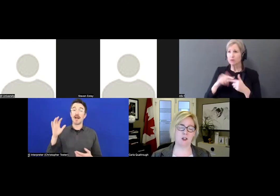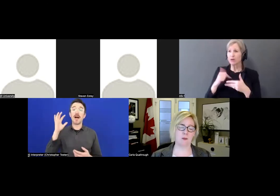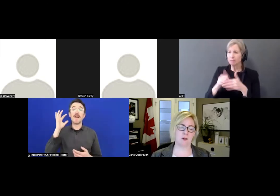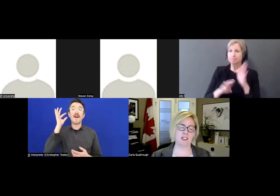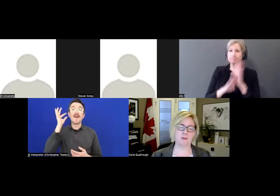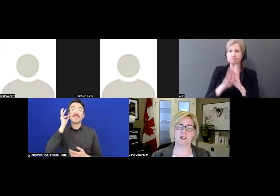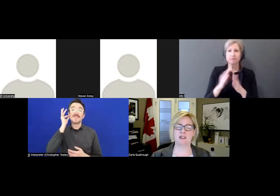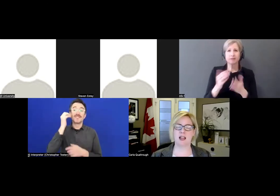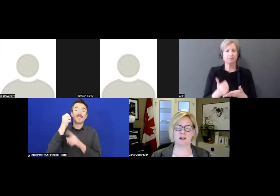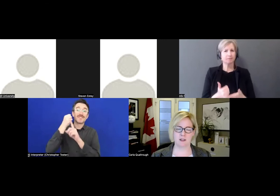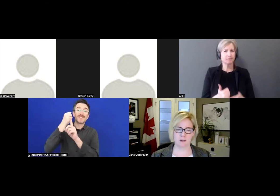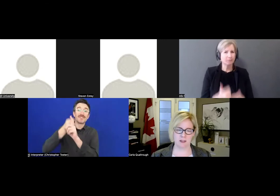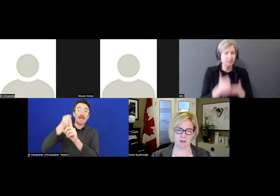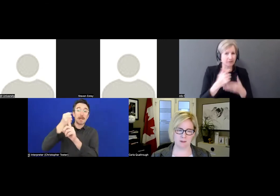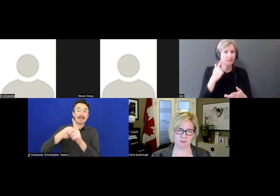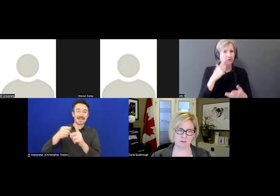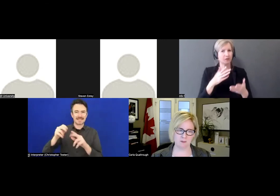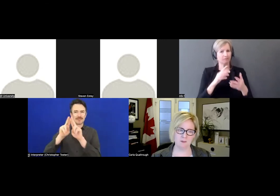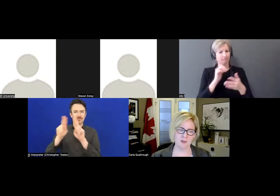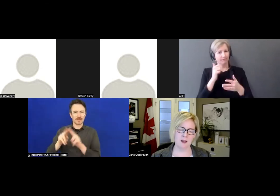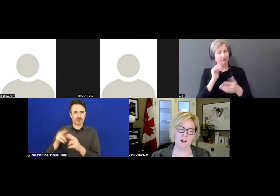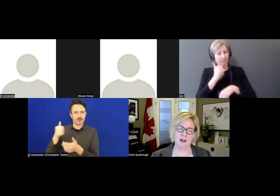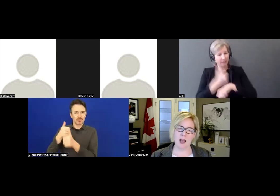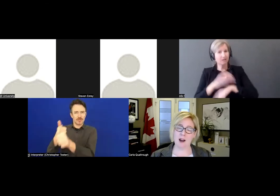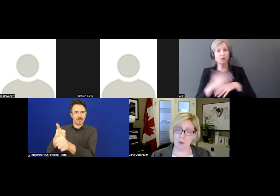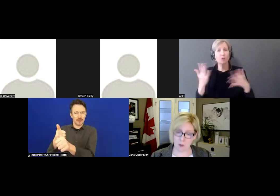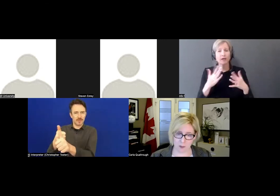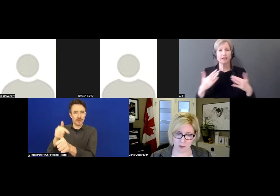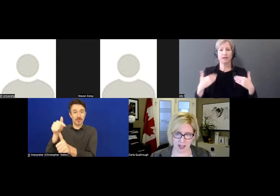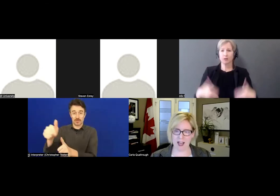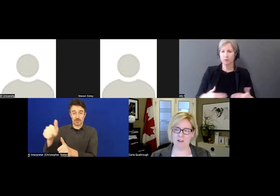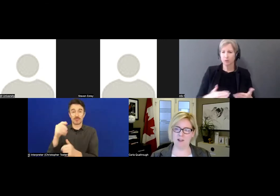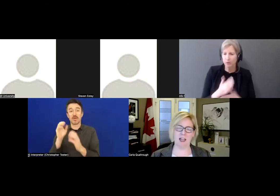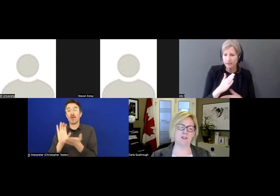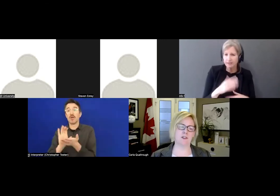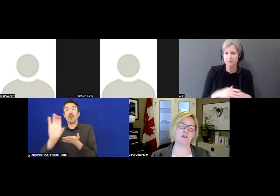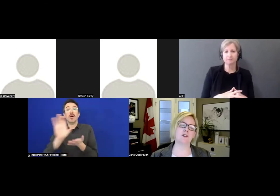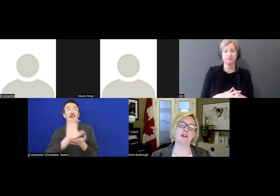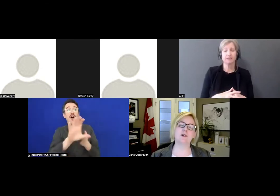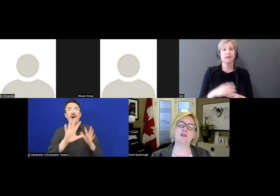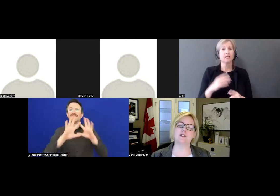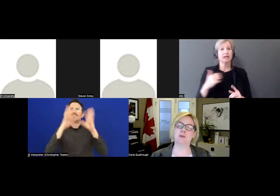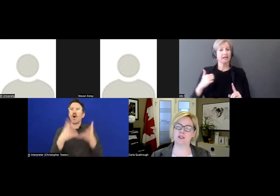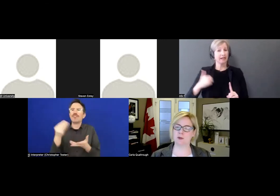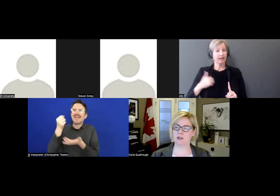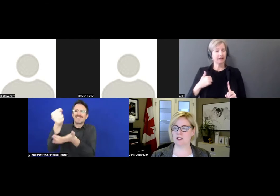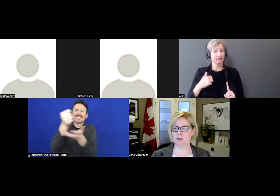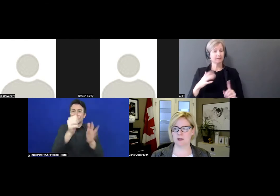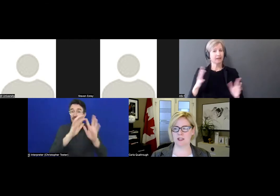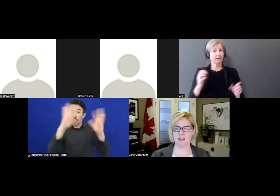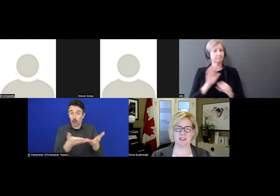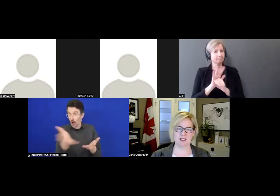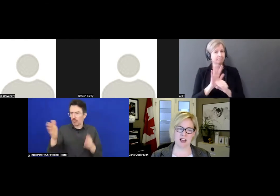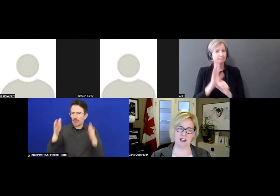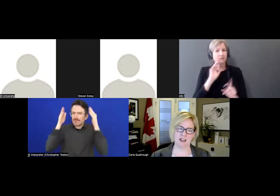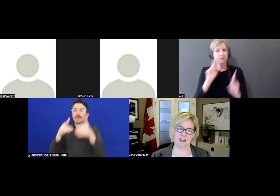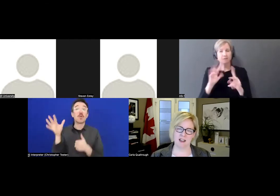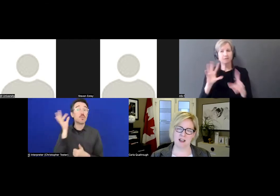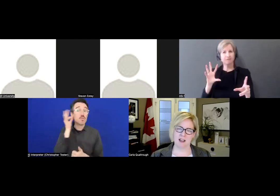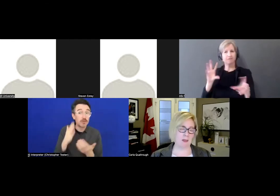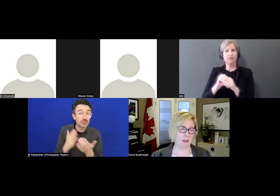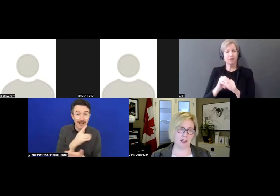that is human rights-based and inclusive. At home, Canada advocates for the full inclusion of persons with disabilities in